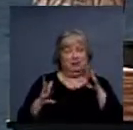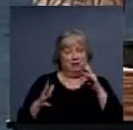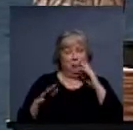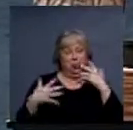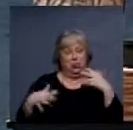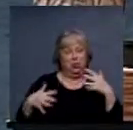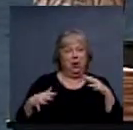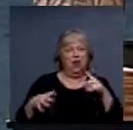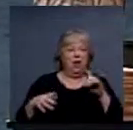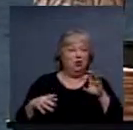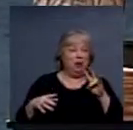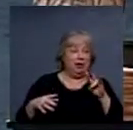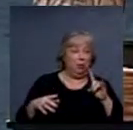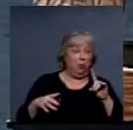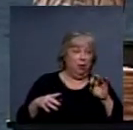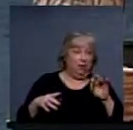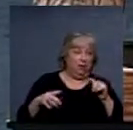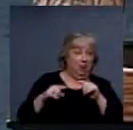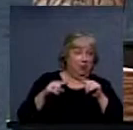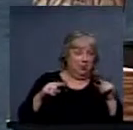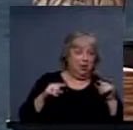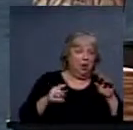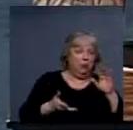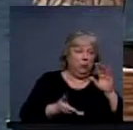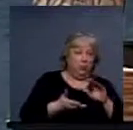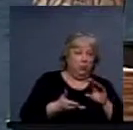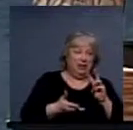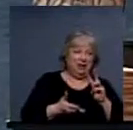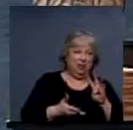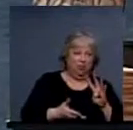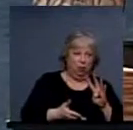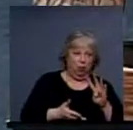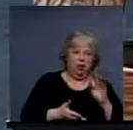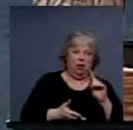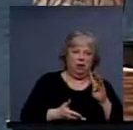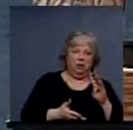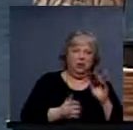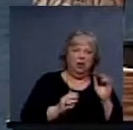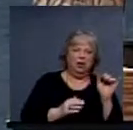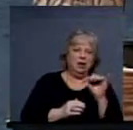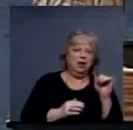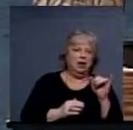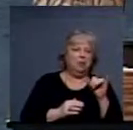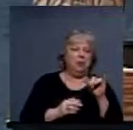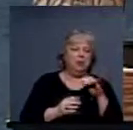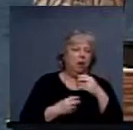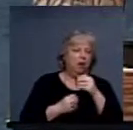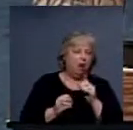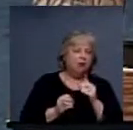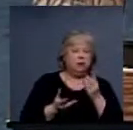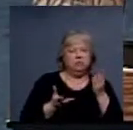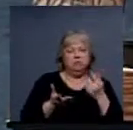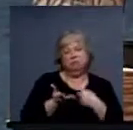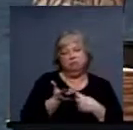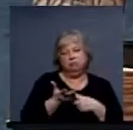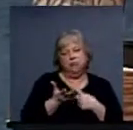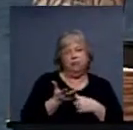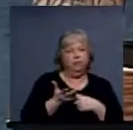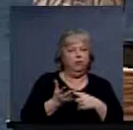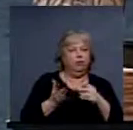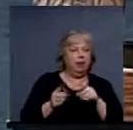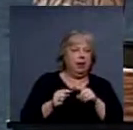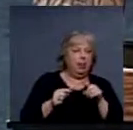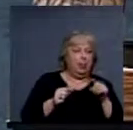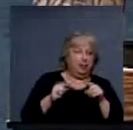171 feet from the facility, the noise was 64 decibels, which is equivalent to a business office conversational speech. 201